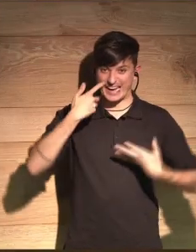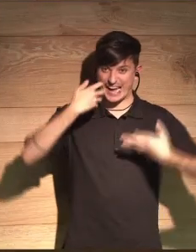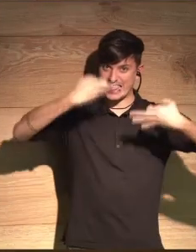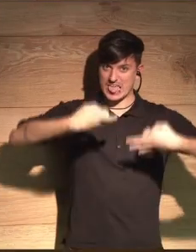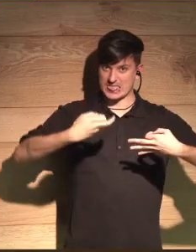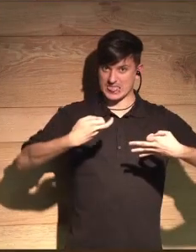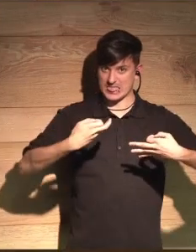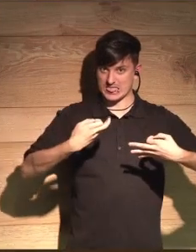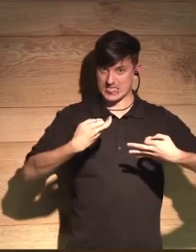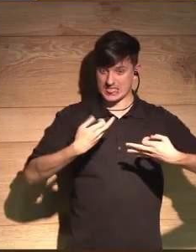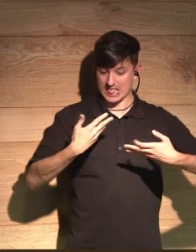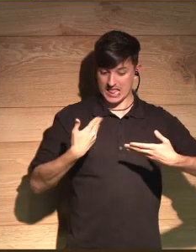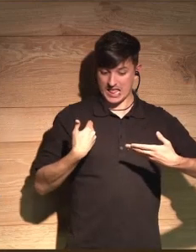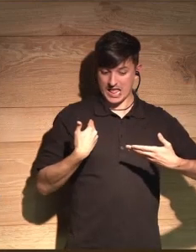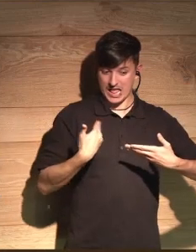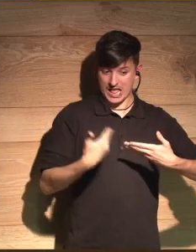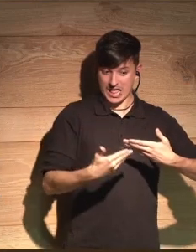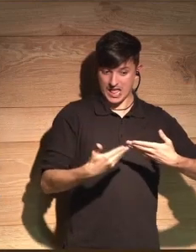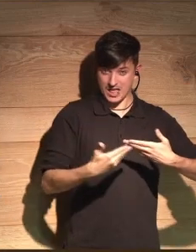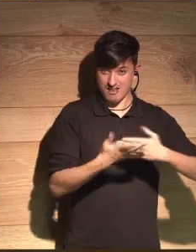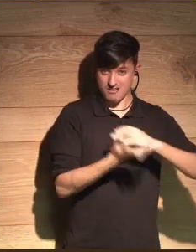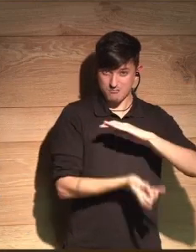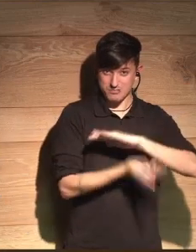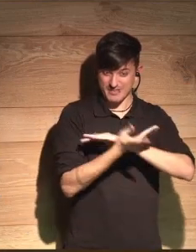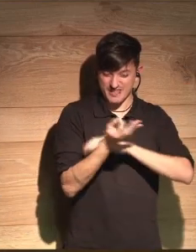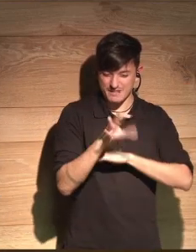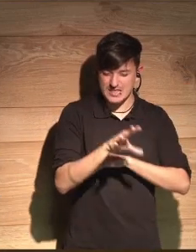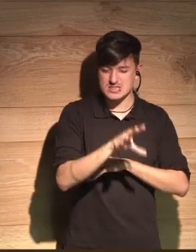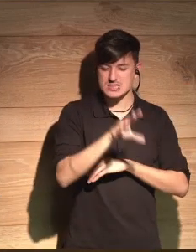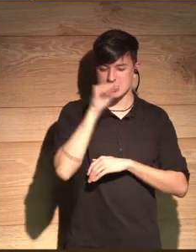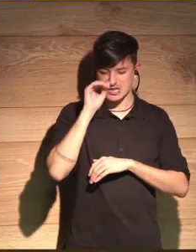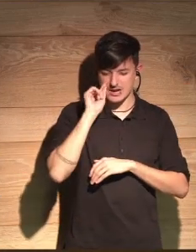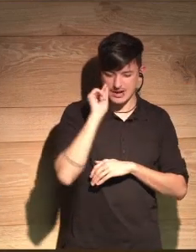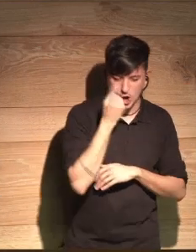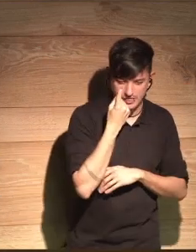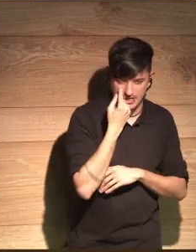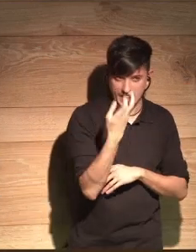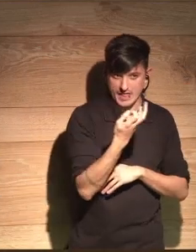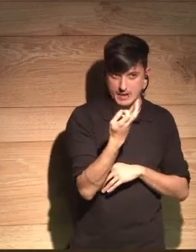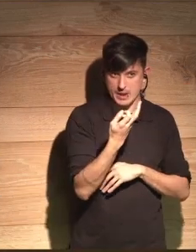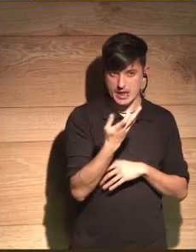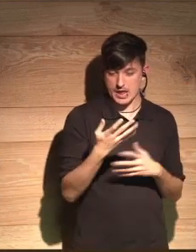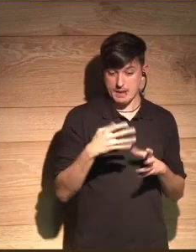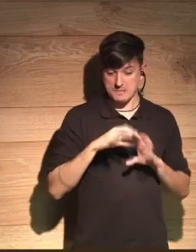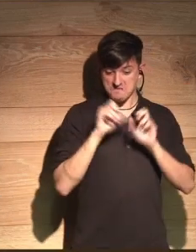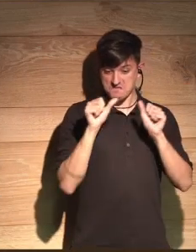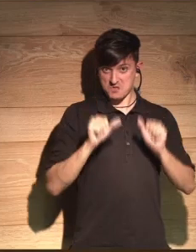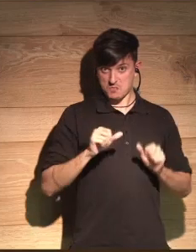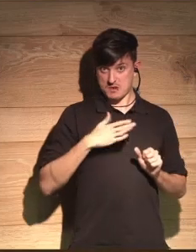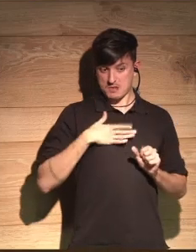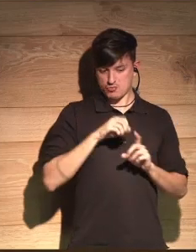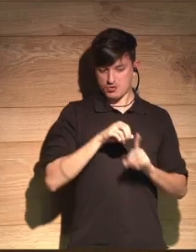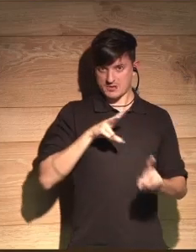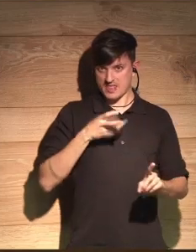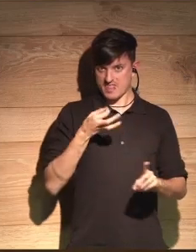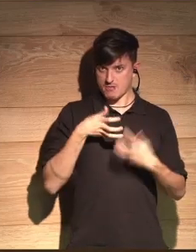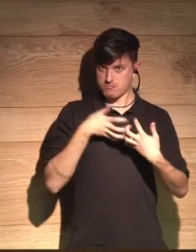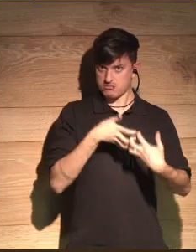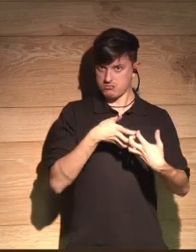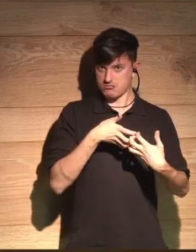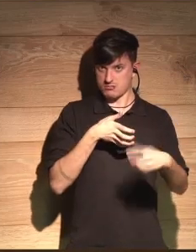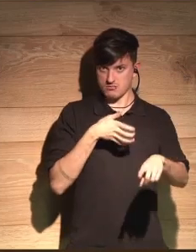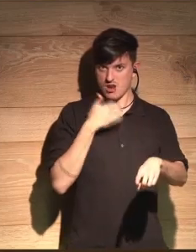through. But this is an emergent reality that we need to understand, we need to acknowledge, and